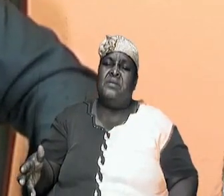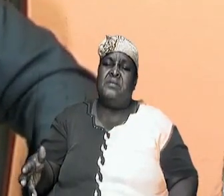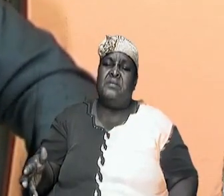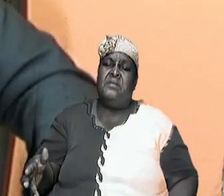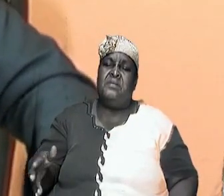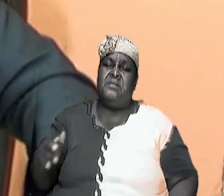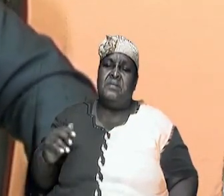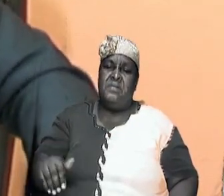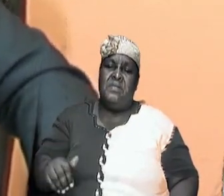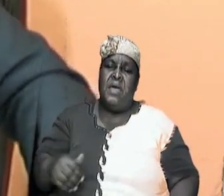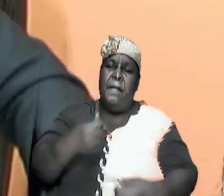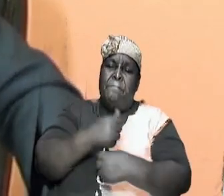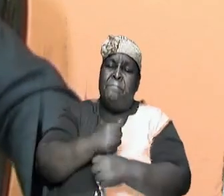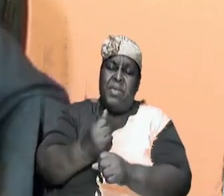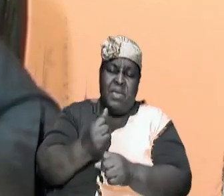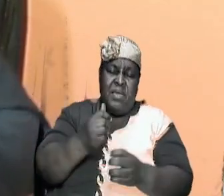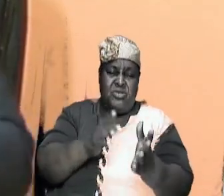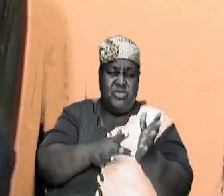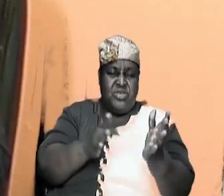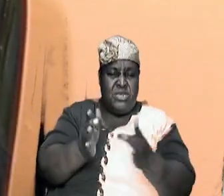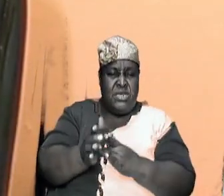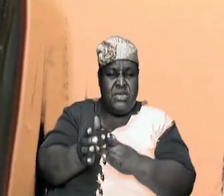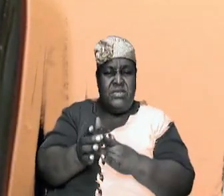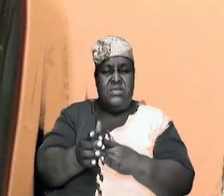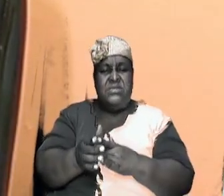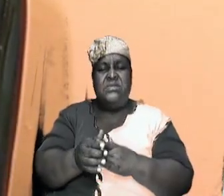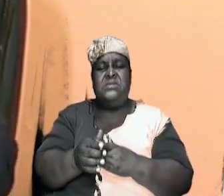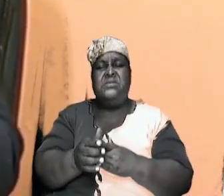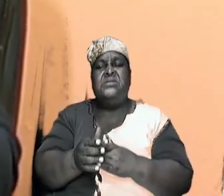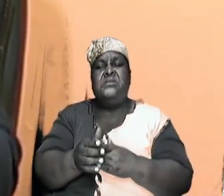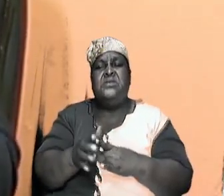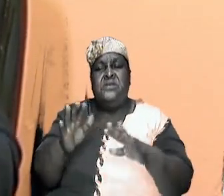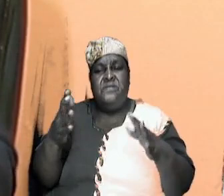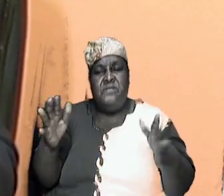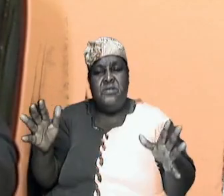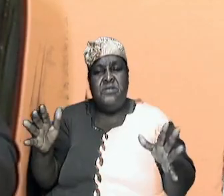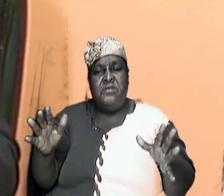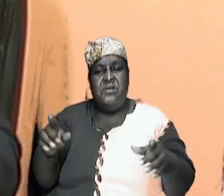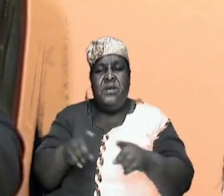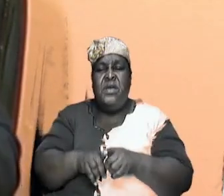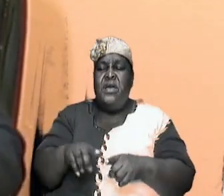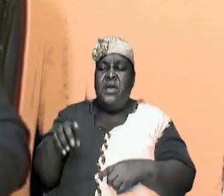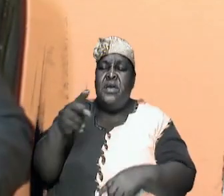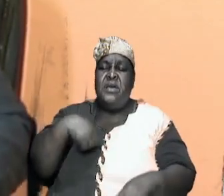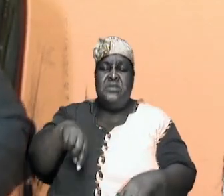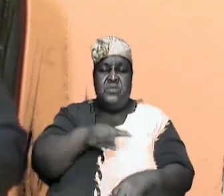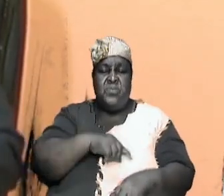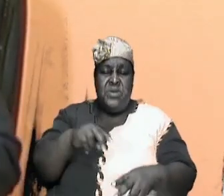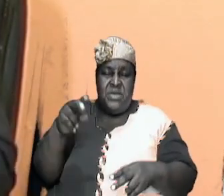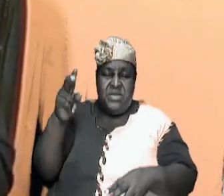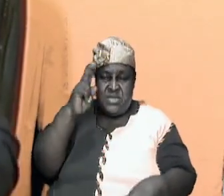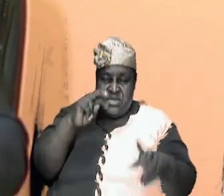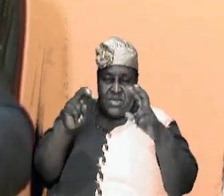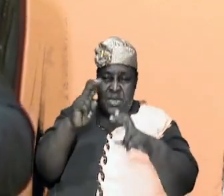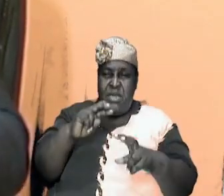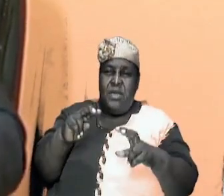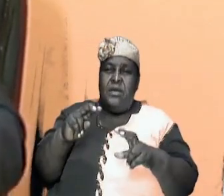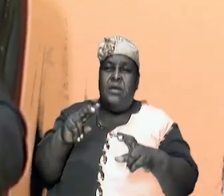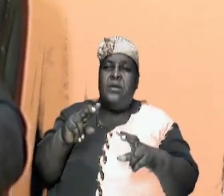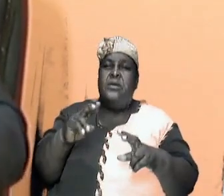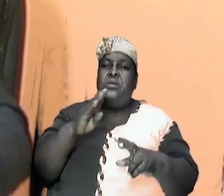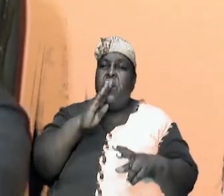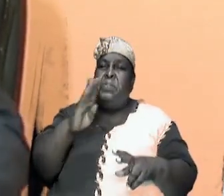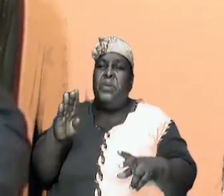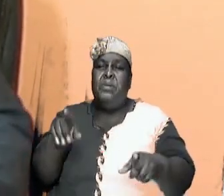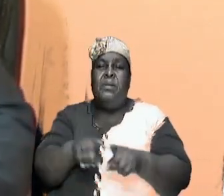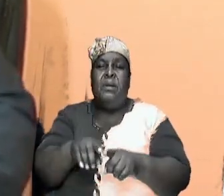him. And so as we seek to imitate him, and as I close, I want us